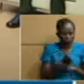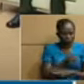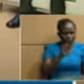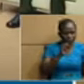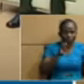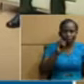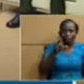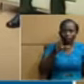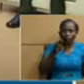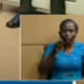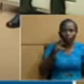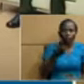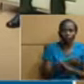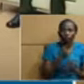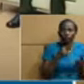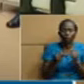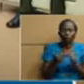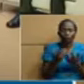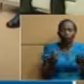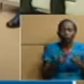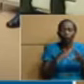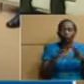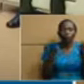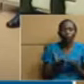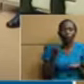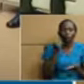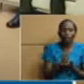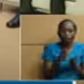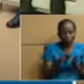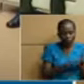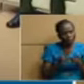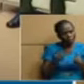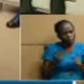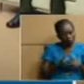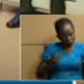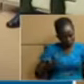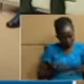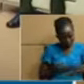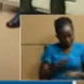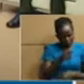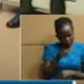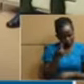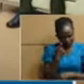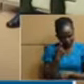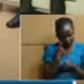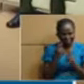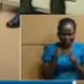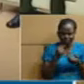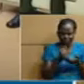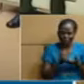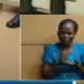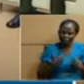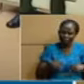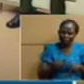that, quoting from the World Bank report. From where you stand, can you help us with